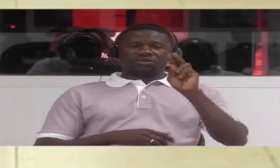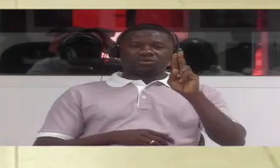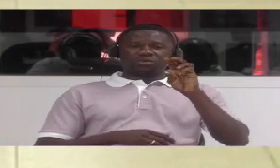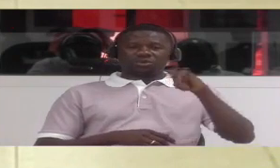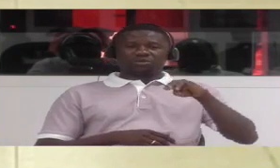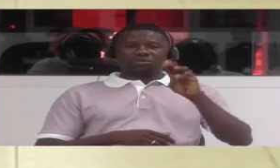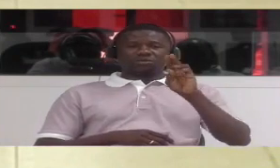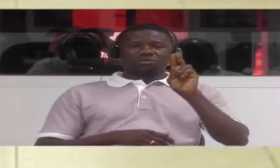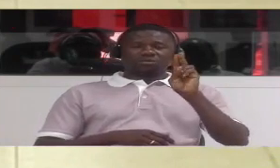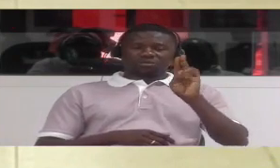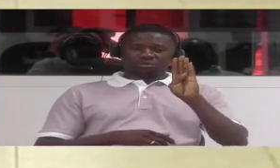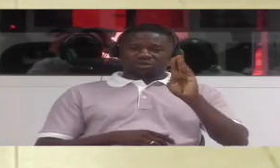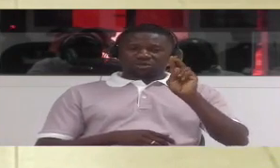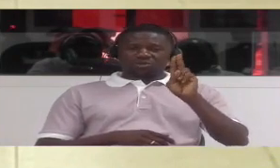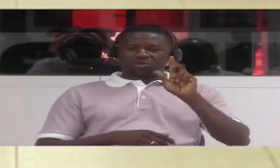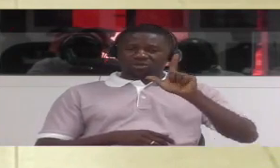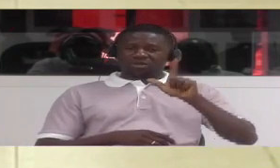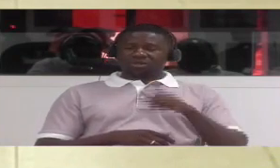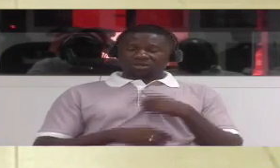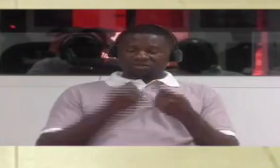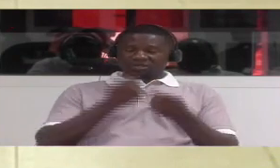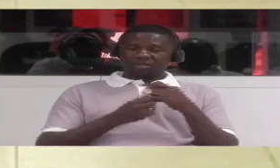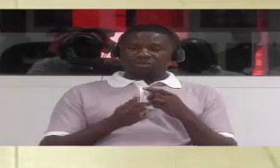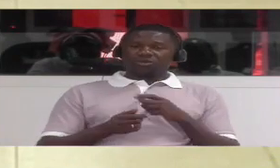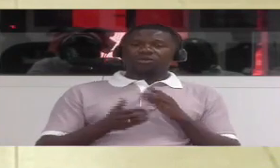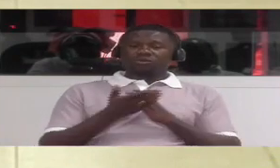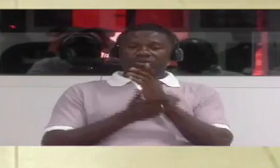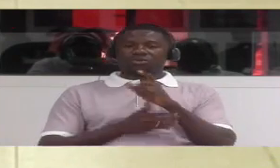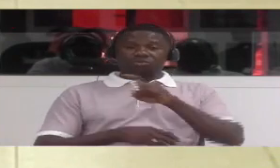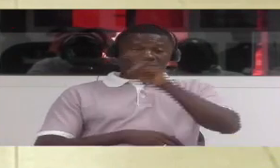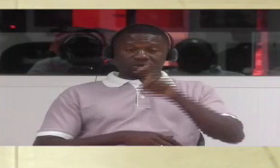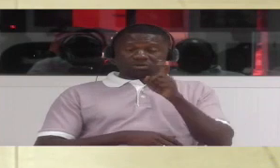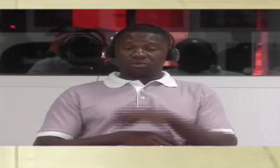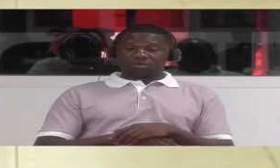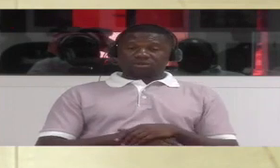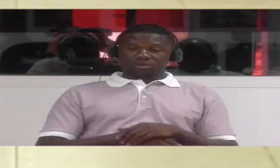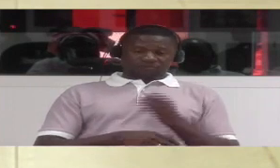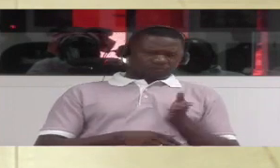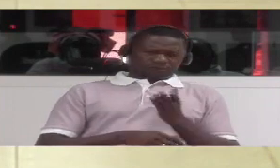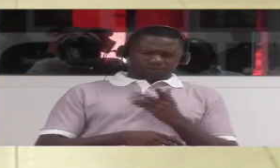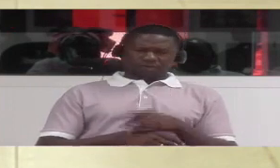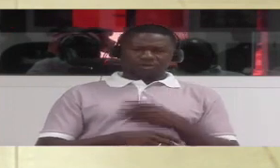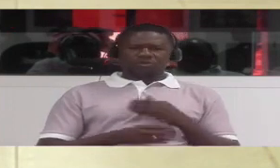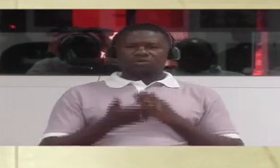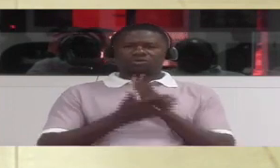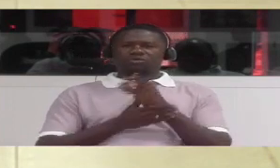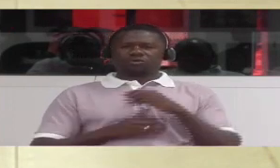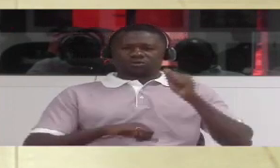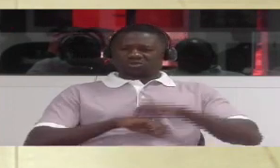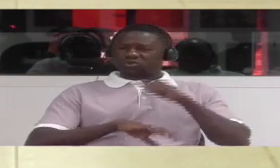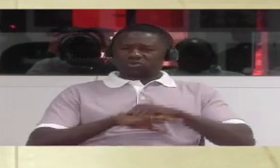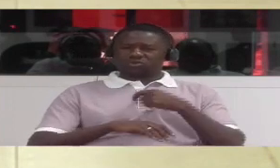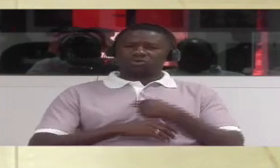stop. After I regain energy, he will continue his questioning. And then he will signal them and they will continue the torture. Went on like